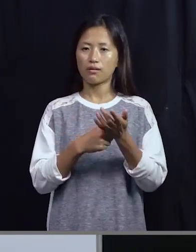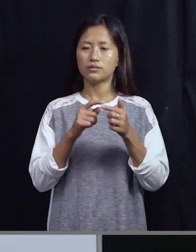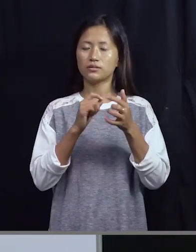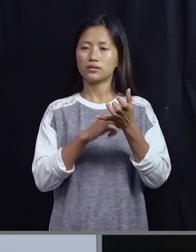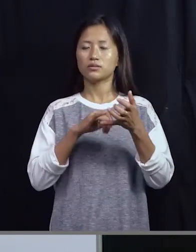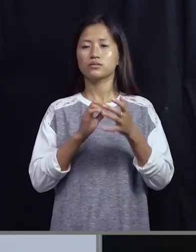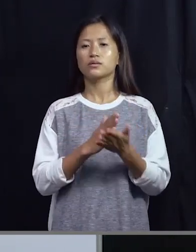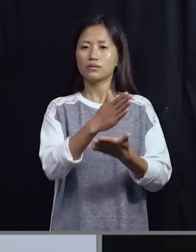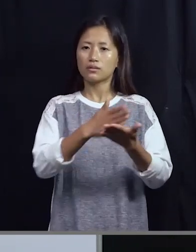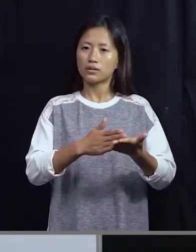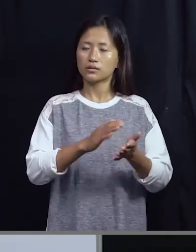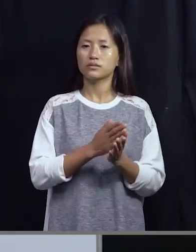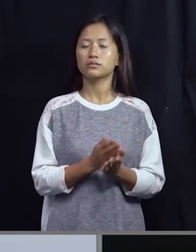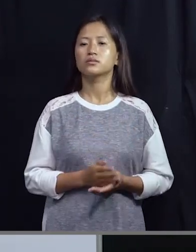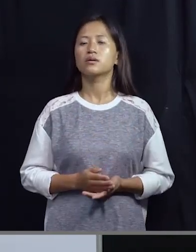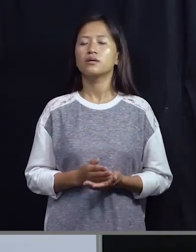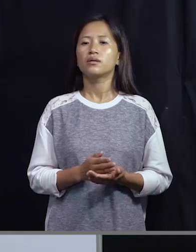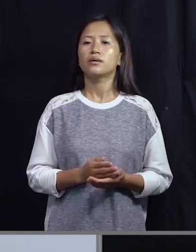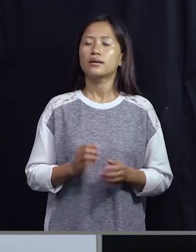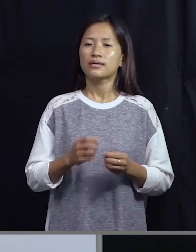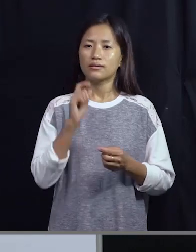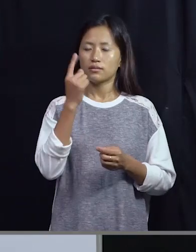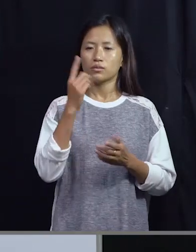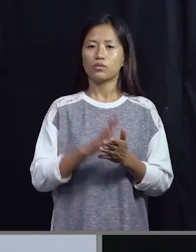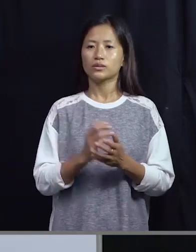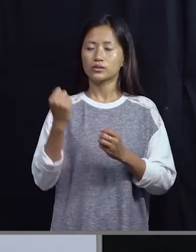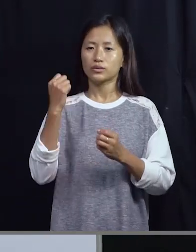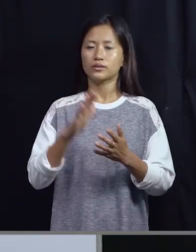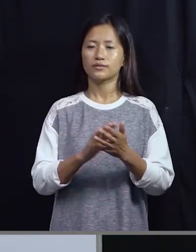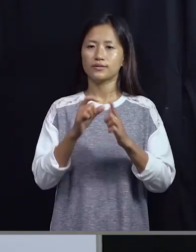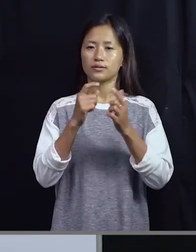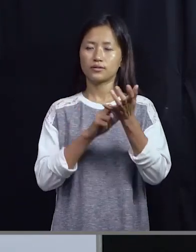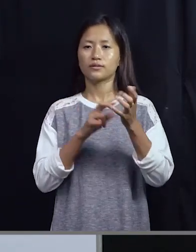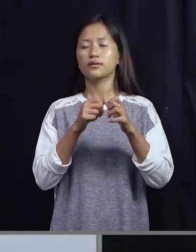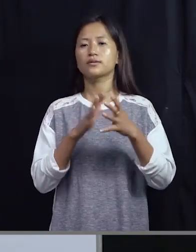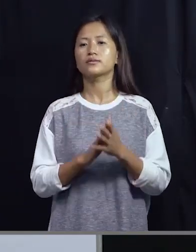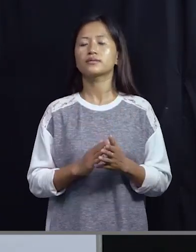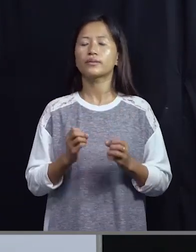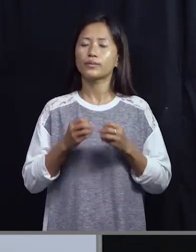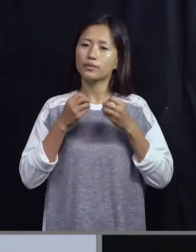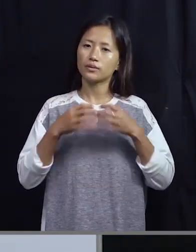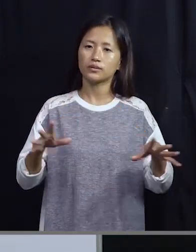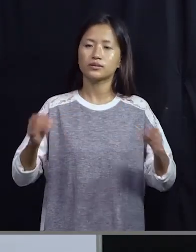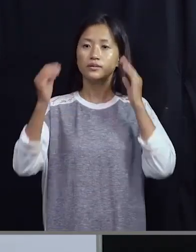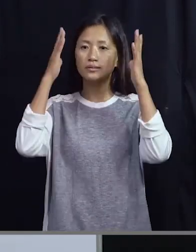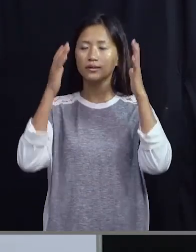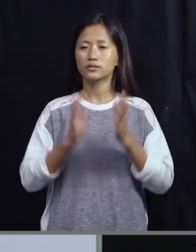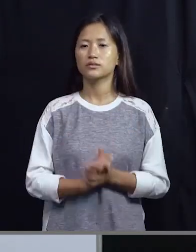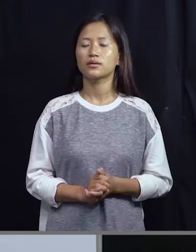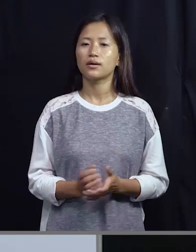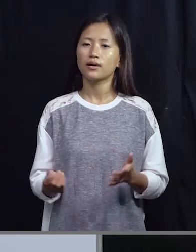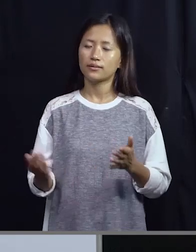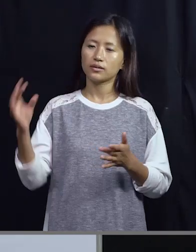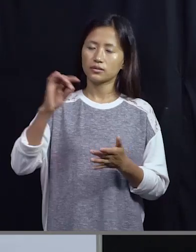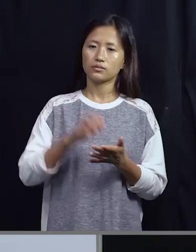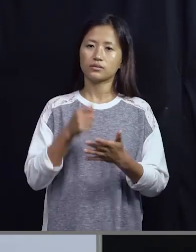the DNA. It cuts a nick, it produces a nick in one strand of the DNA and releases the tension, and then reseal back